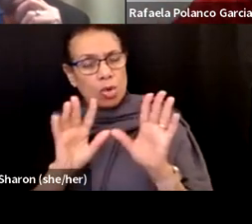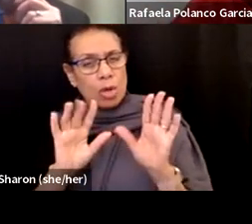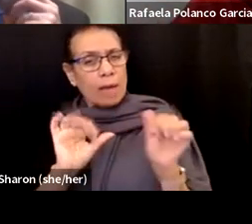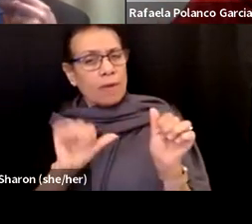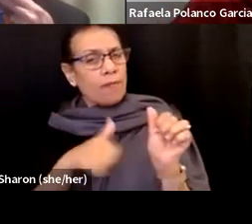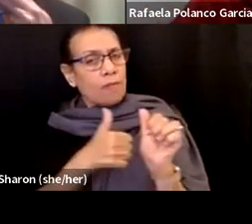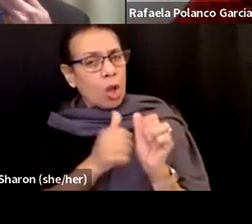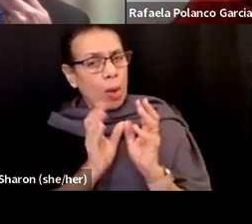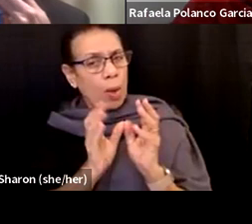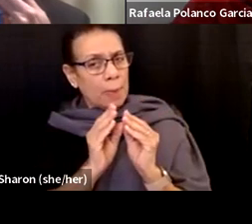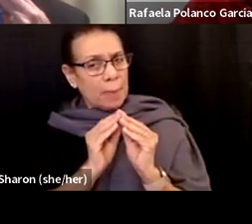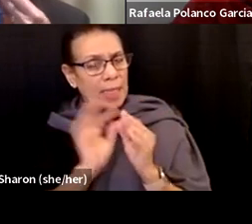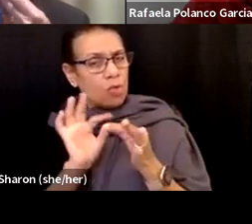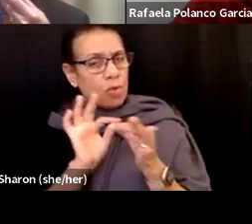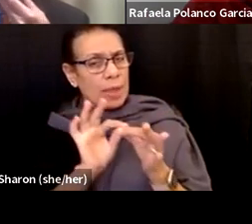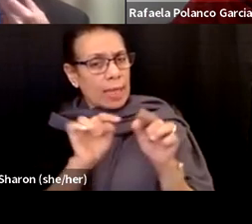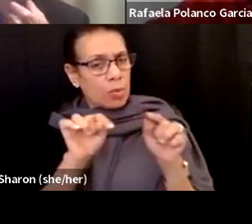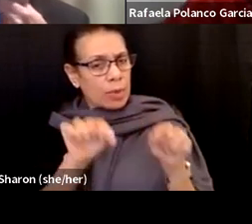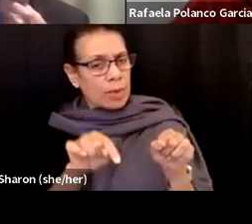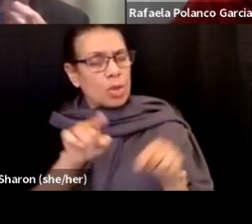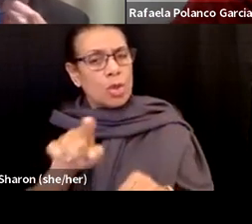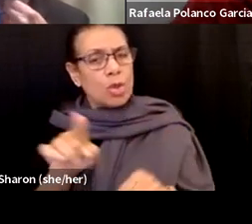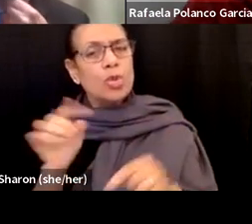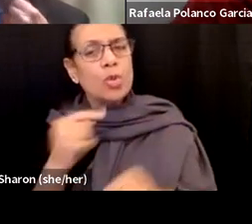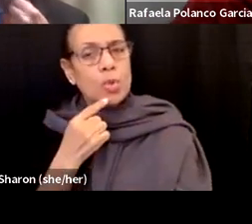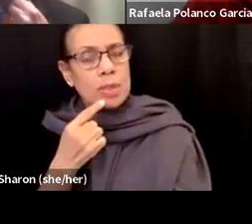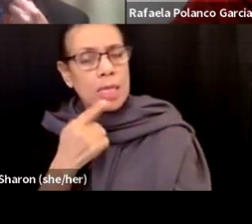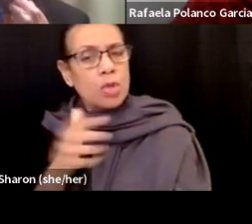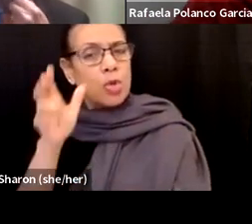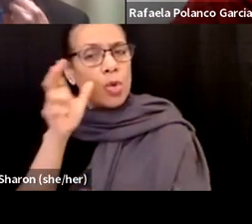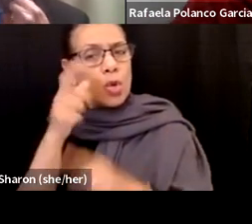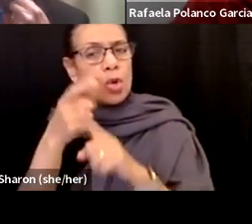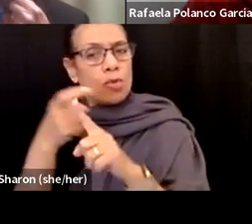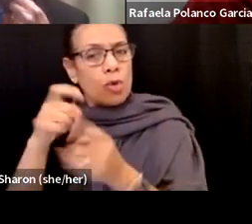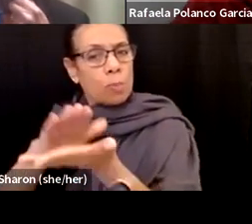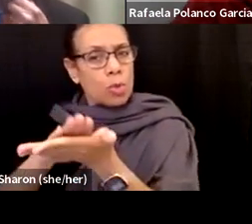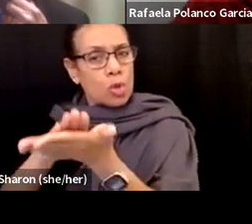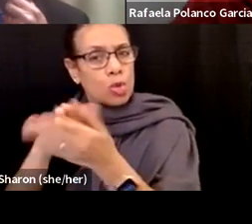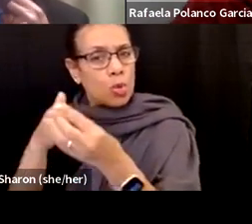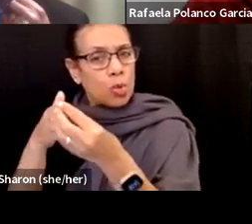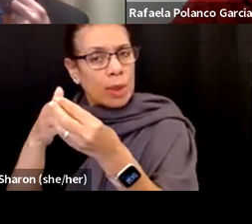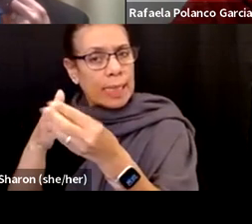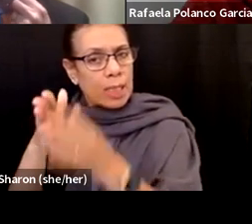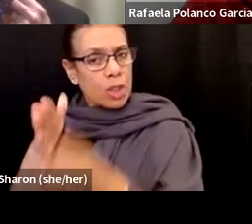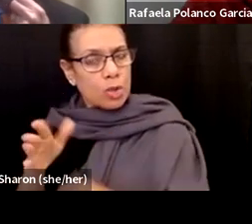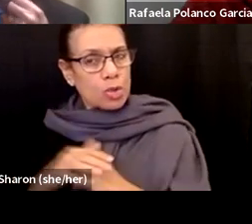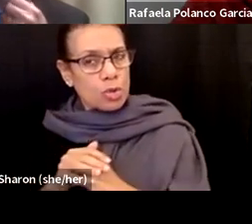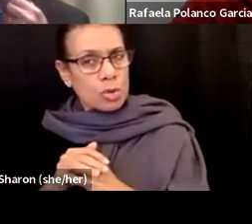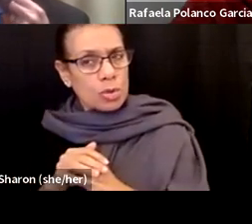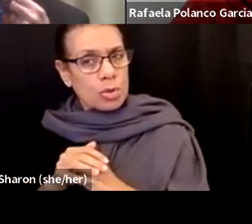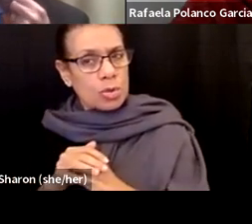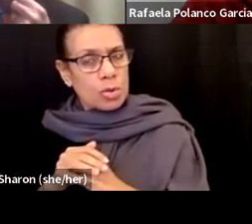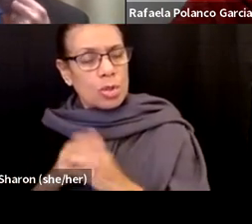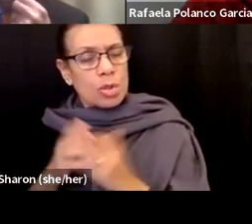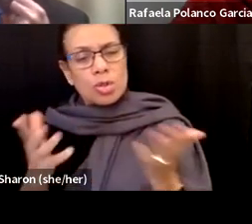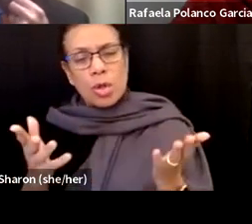regarding this and as you mentioned you have heard from the school leaders themselves so it was it take any consideration